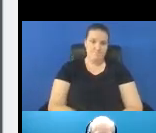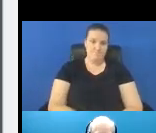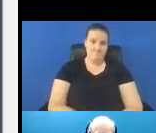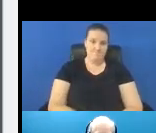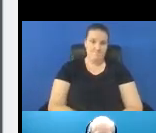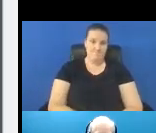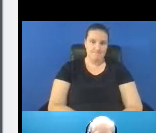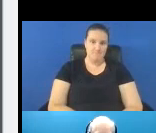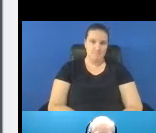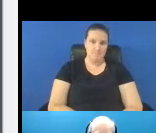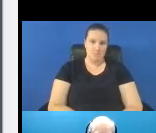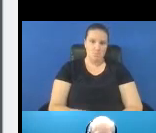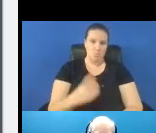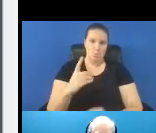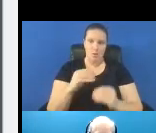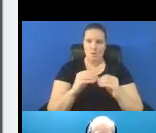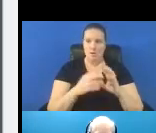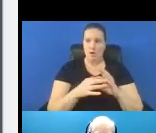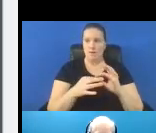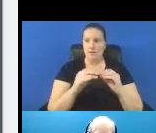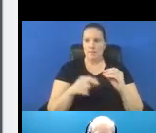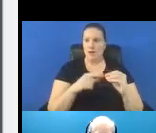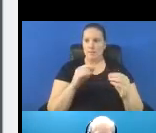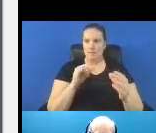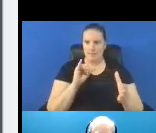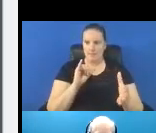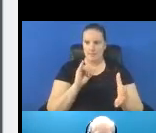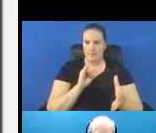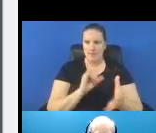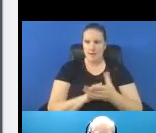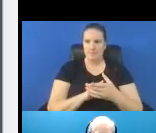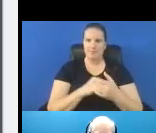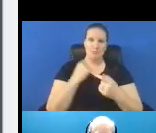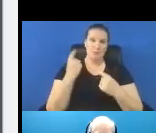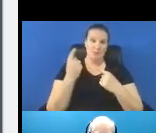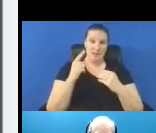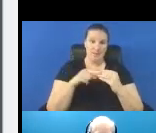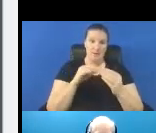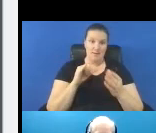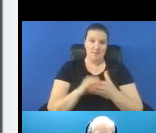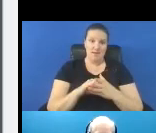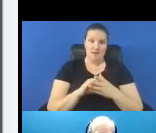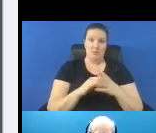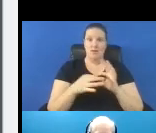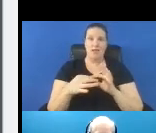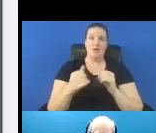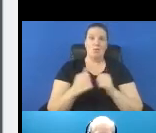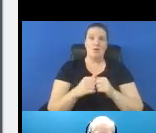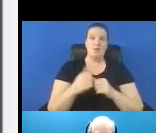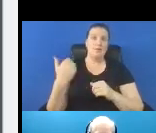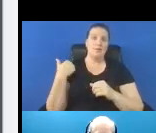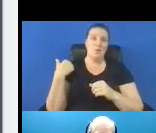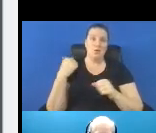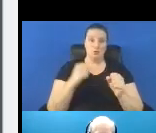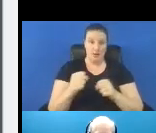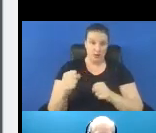Just, I guess, one more comment on that. I mean, I think in thinking about this, it does relate back to a prior strategy, I think, that was discussed